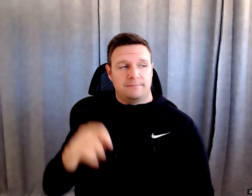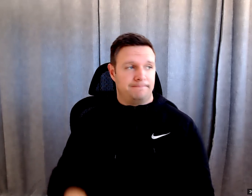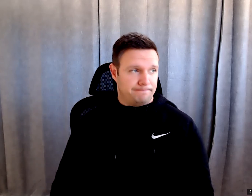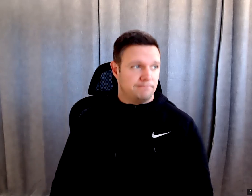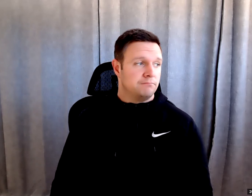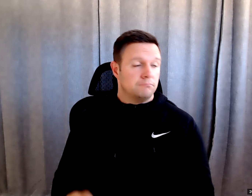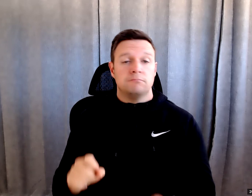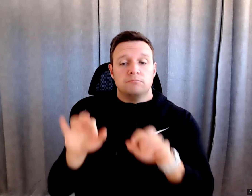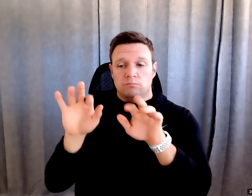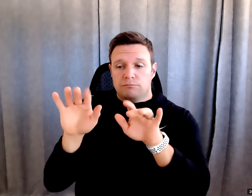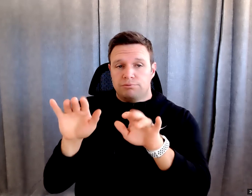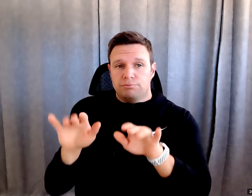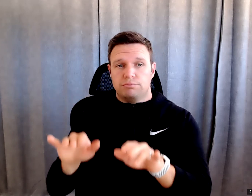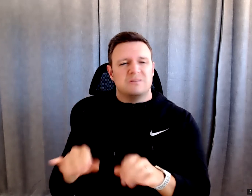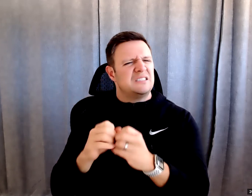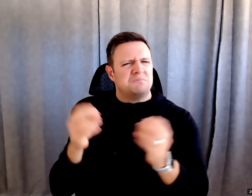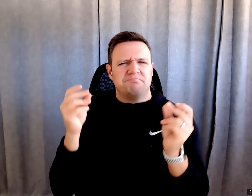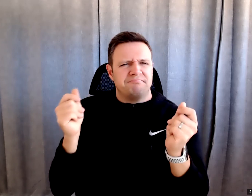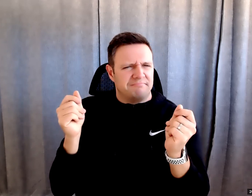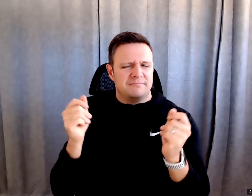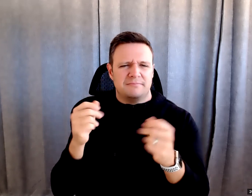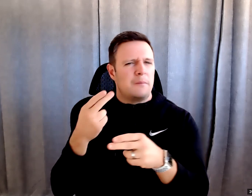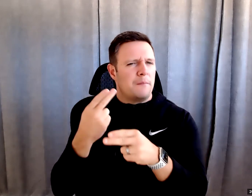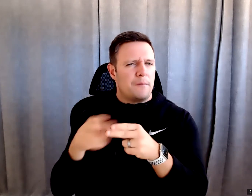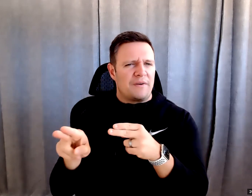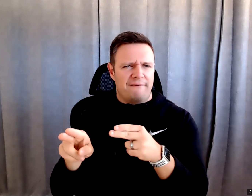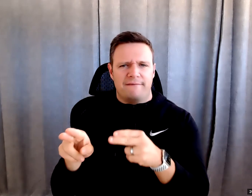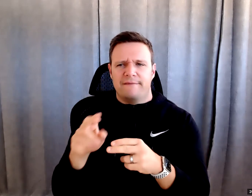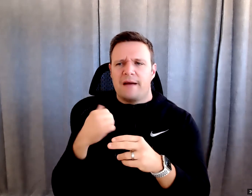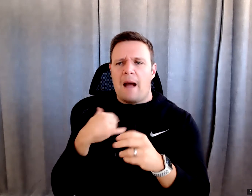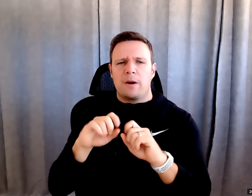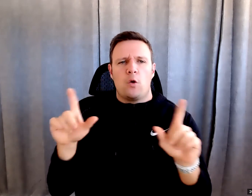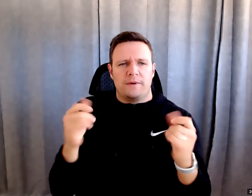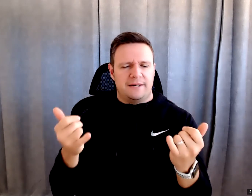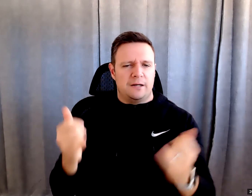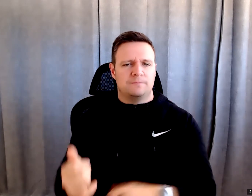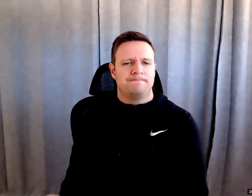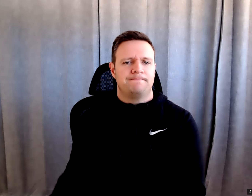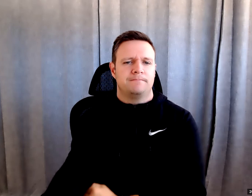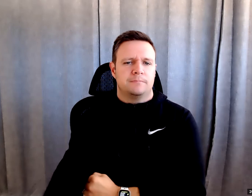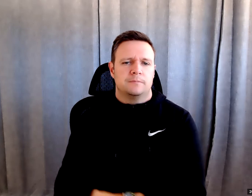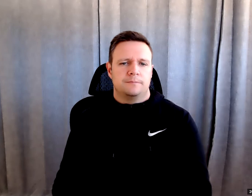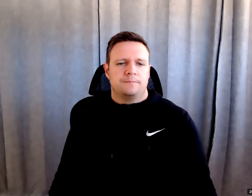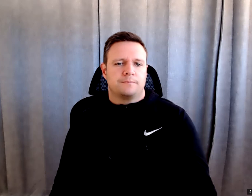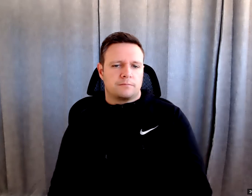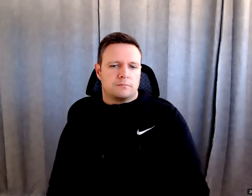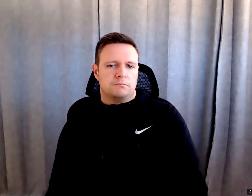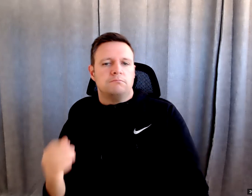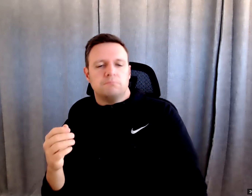and it's a really quick, let me open it and send that to you too. It's